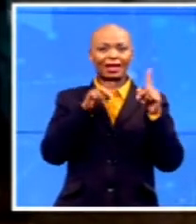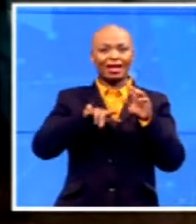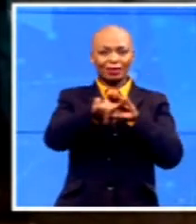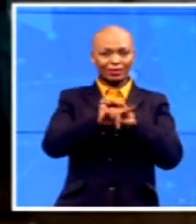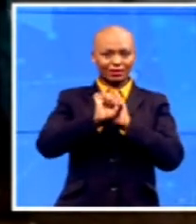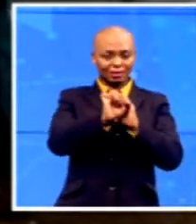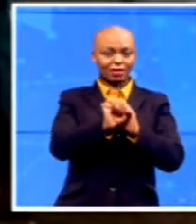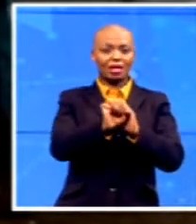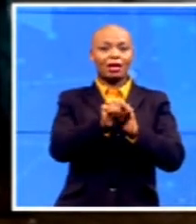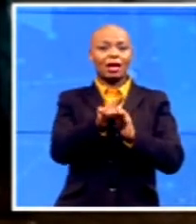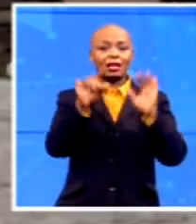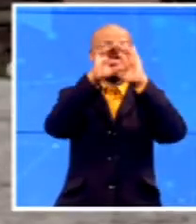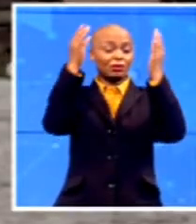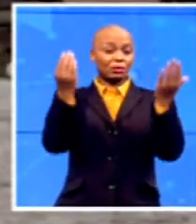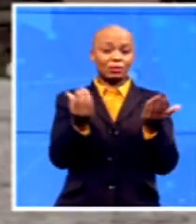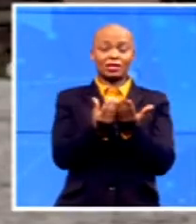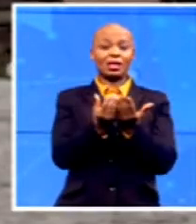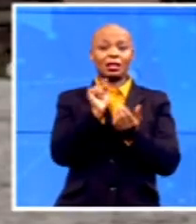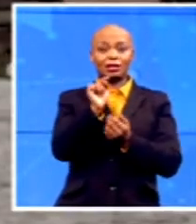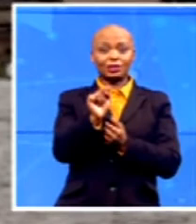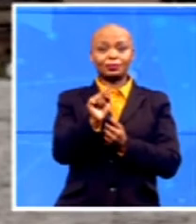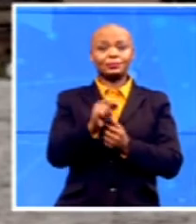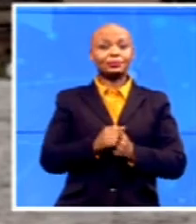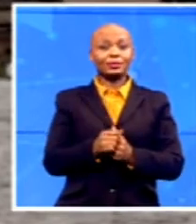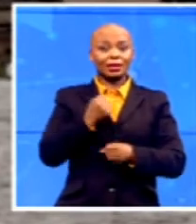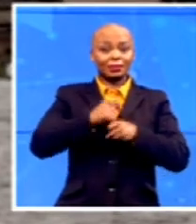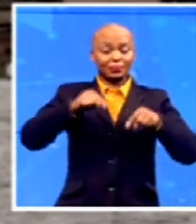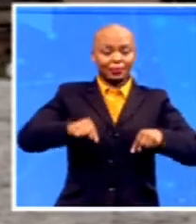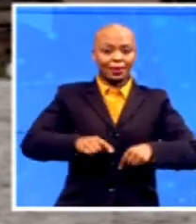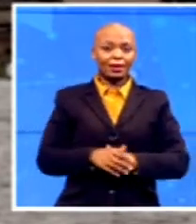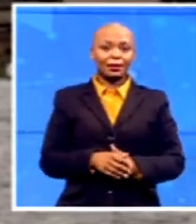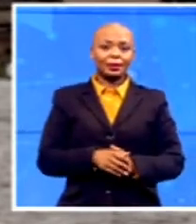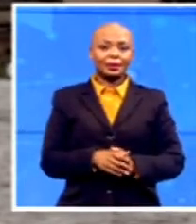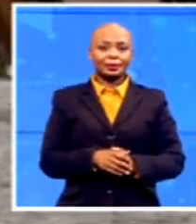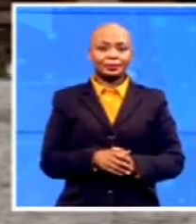towards elections later this year. Sherwin Bryceby's SABC News, New York.